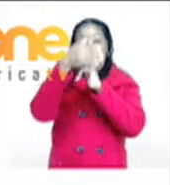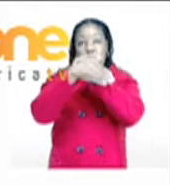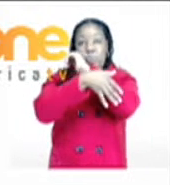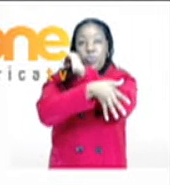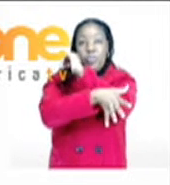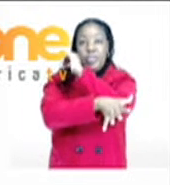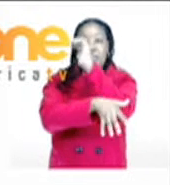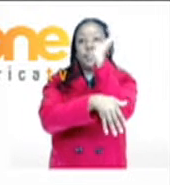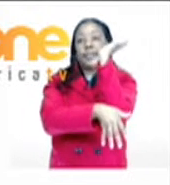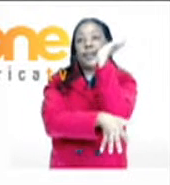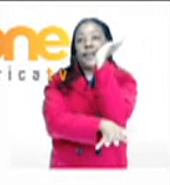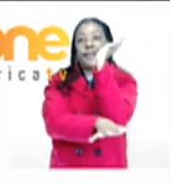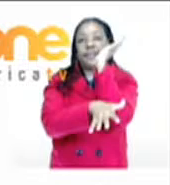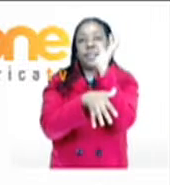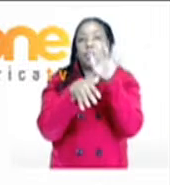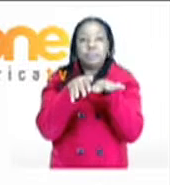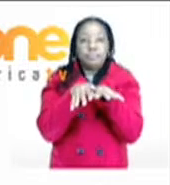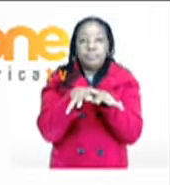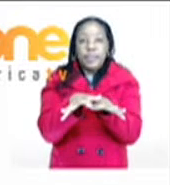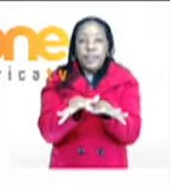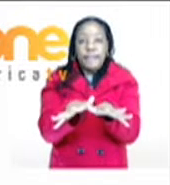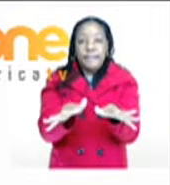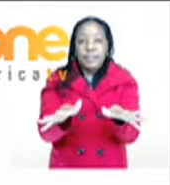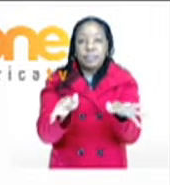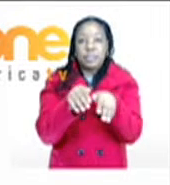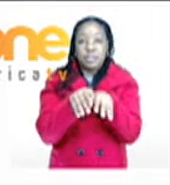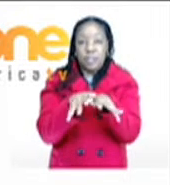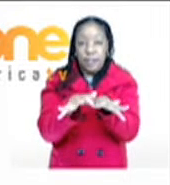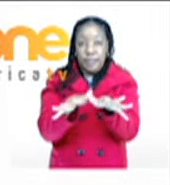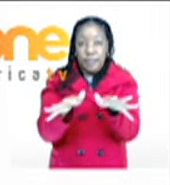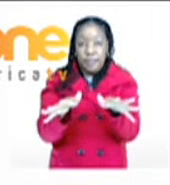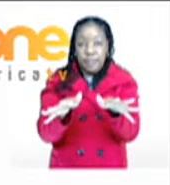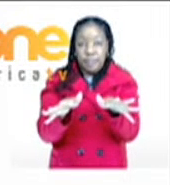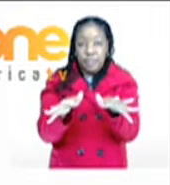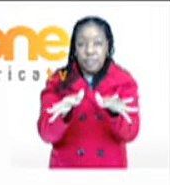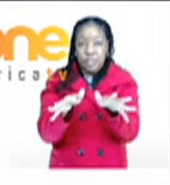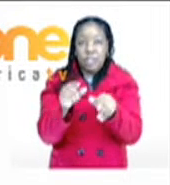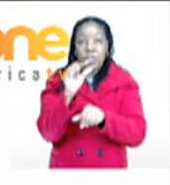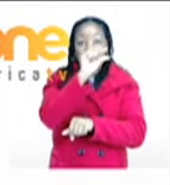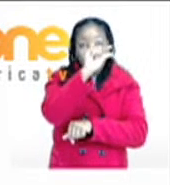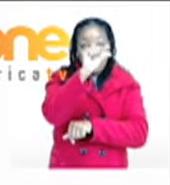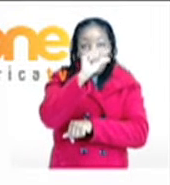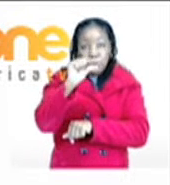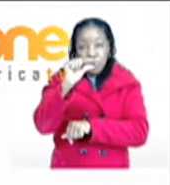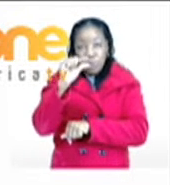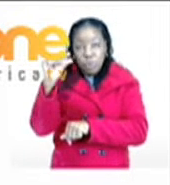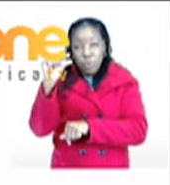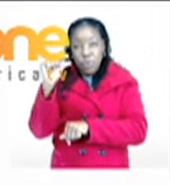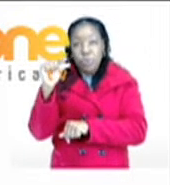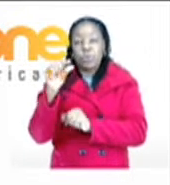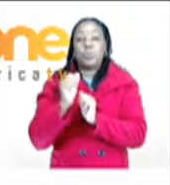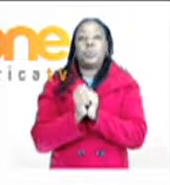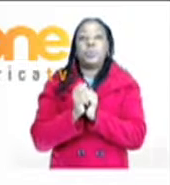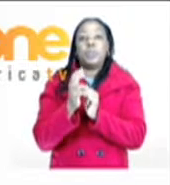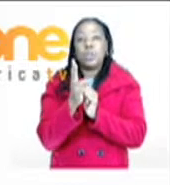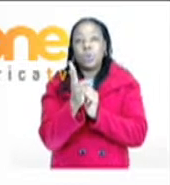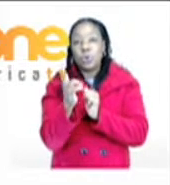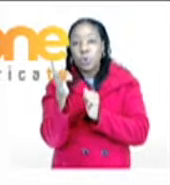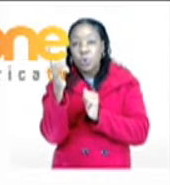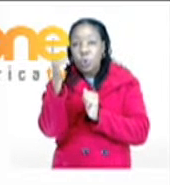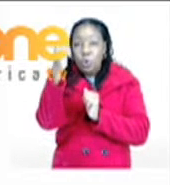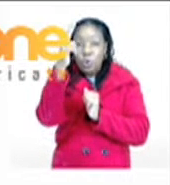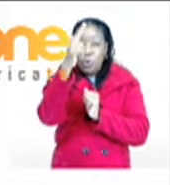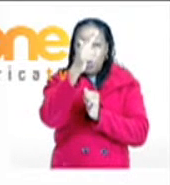It reads, Unity, Liberty, and Justice. Let's cut it out and go back